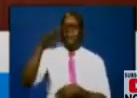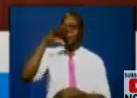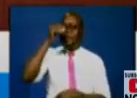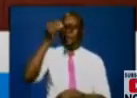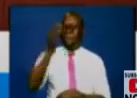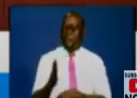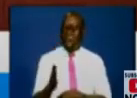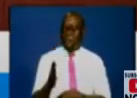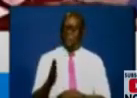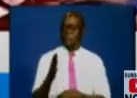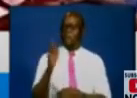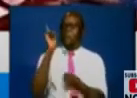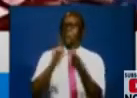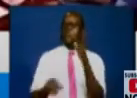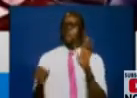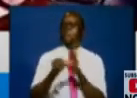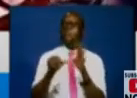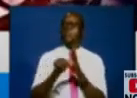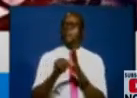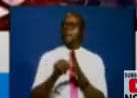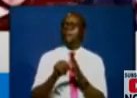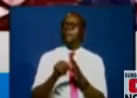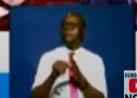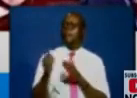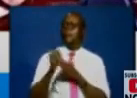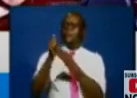What is your point of order, Majority?